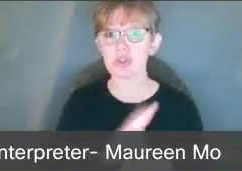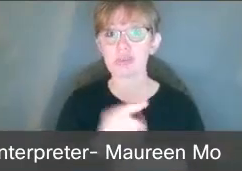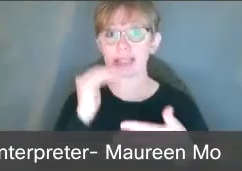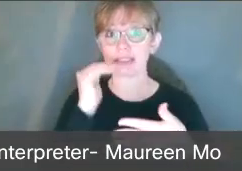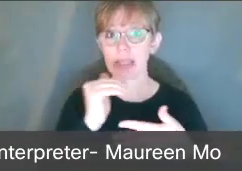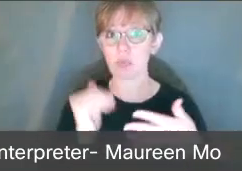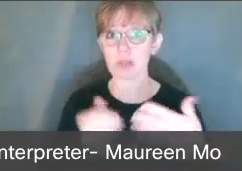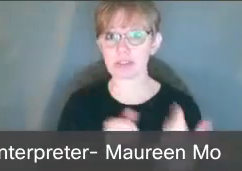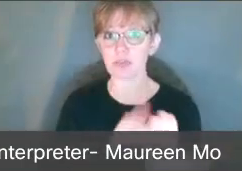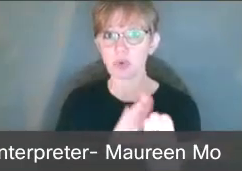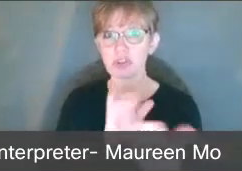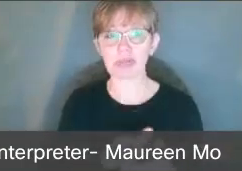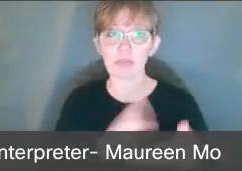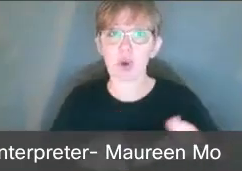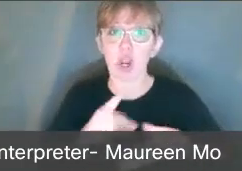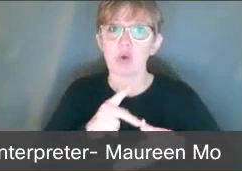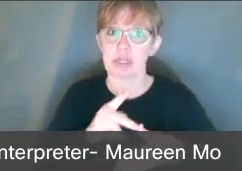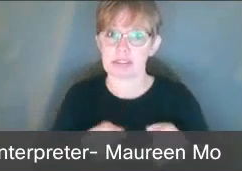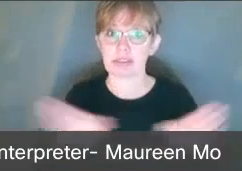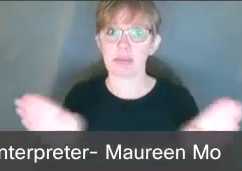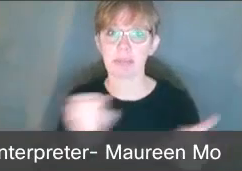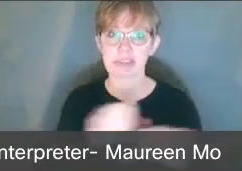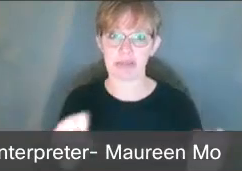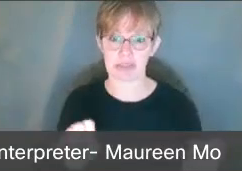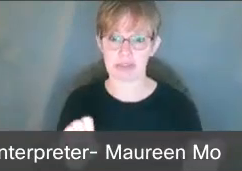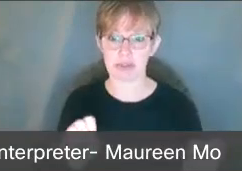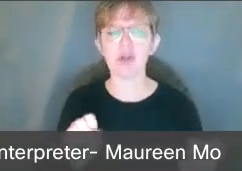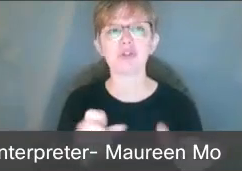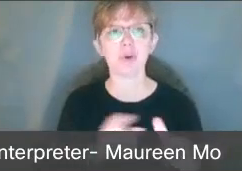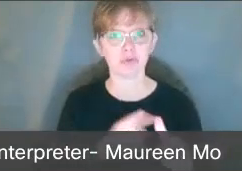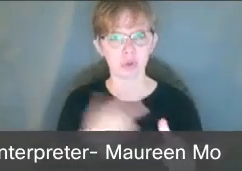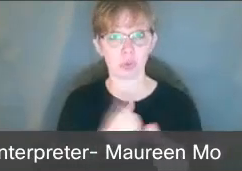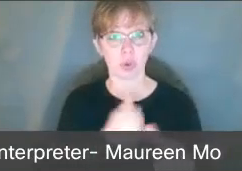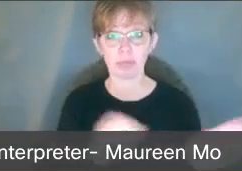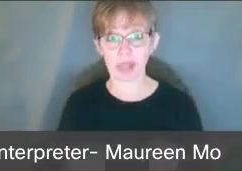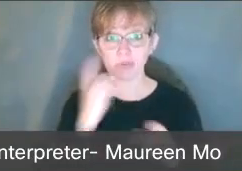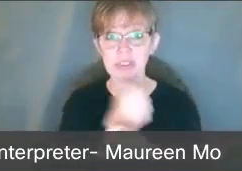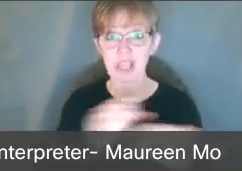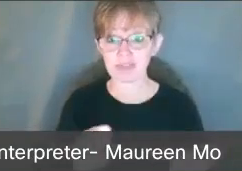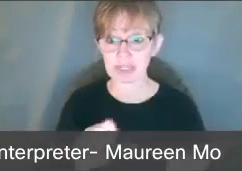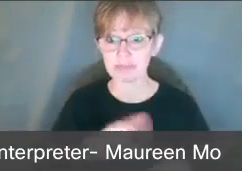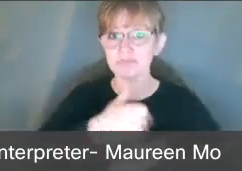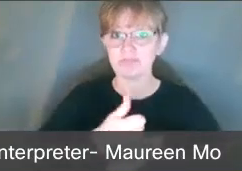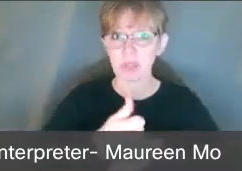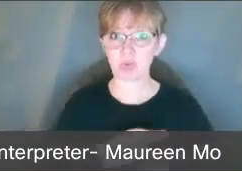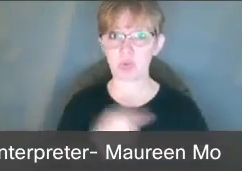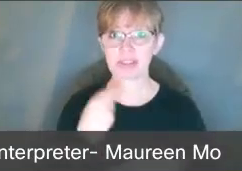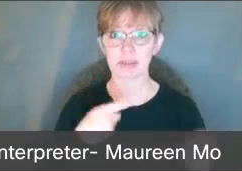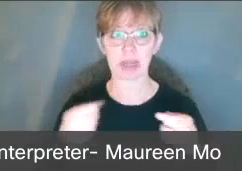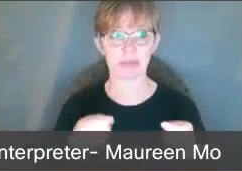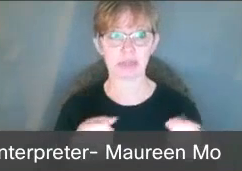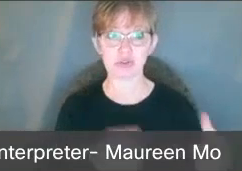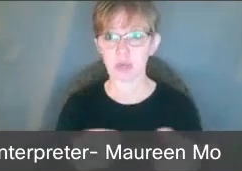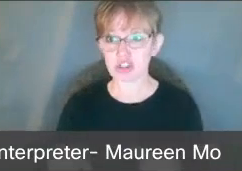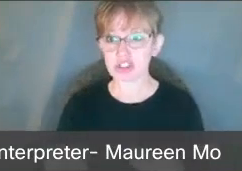public safety. So in this context, we would first plan for safety and implement risk management strategies as the